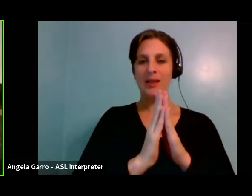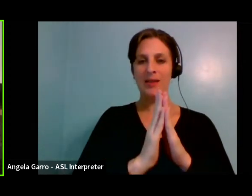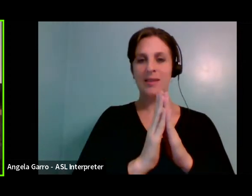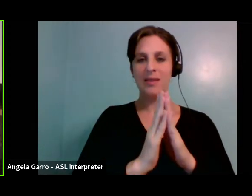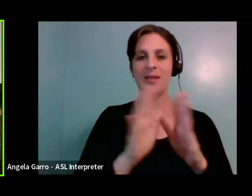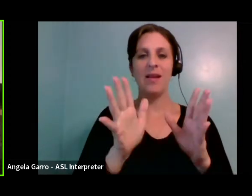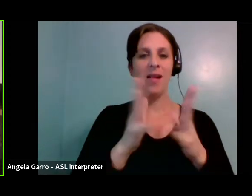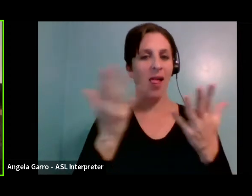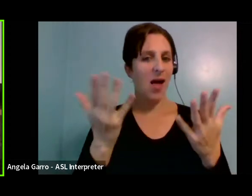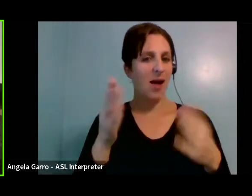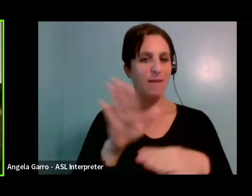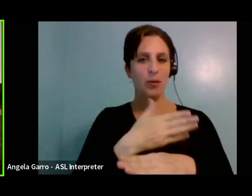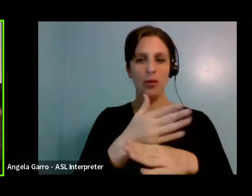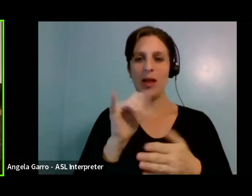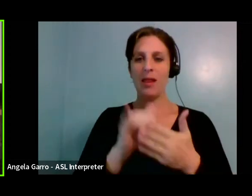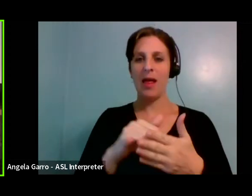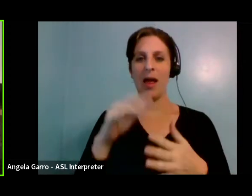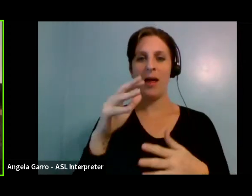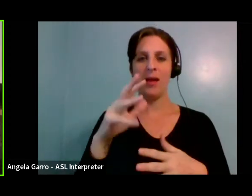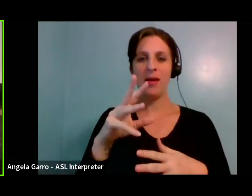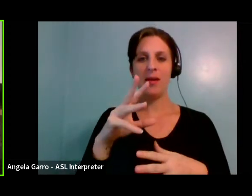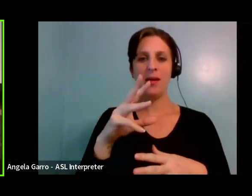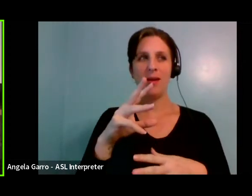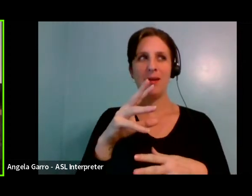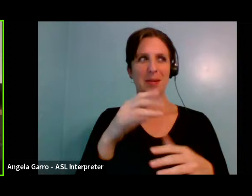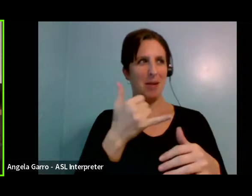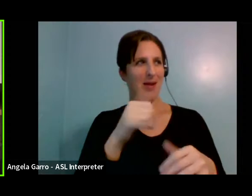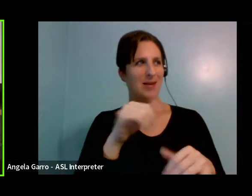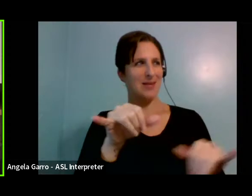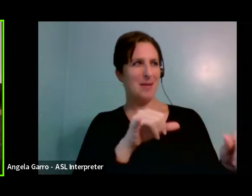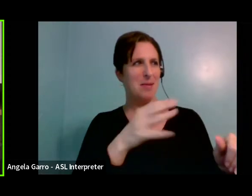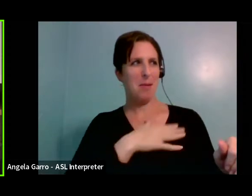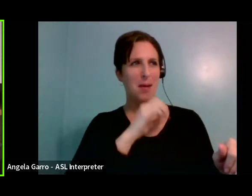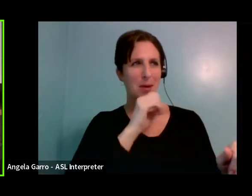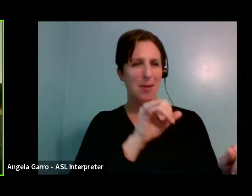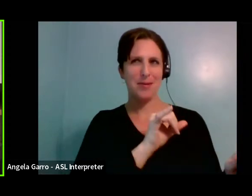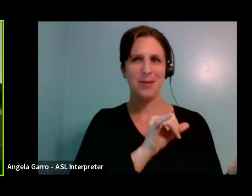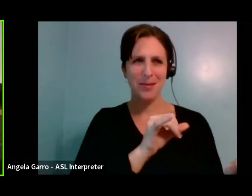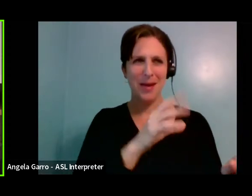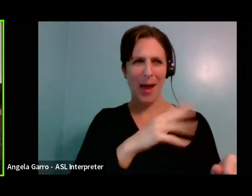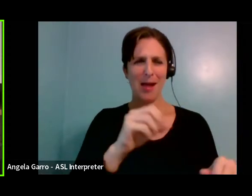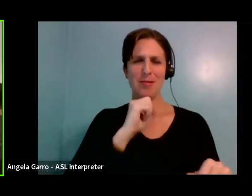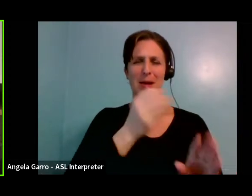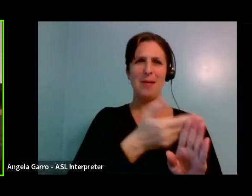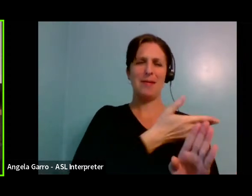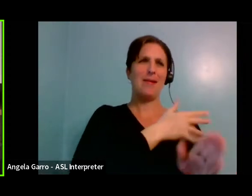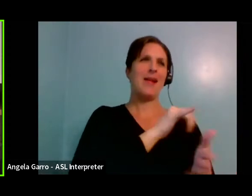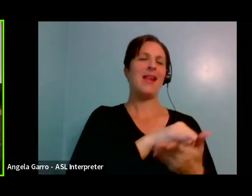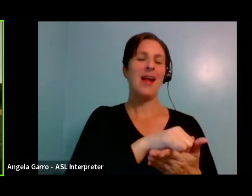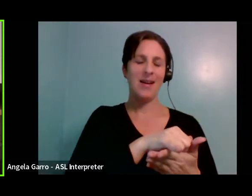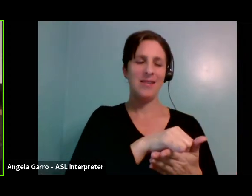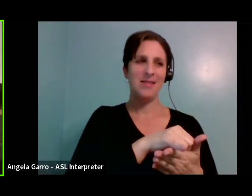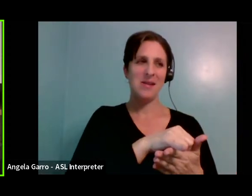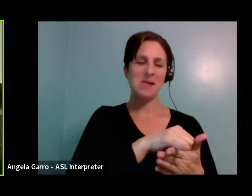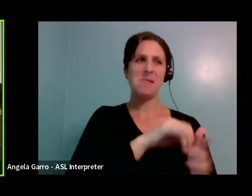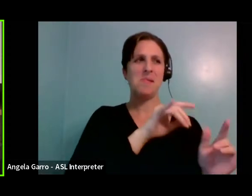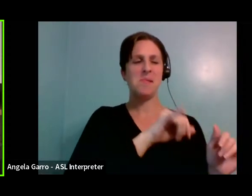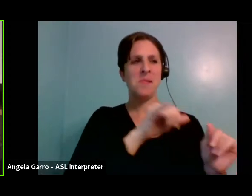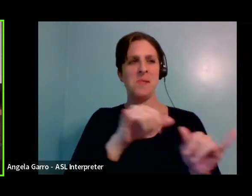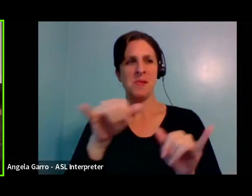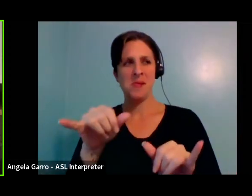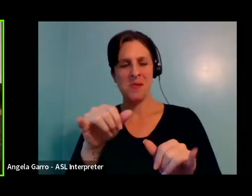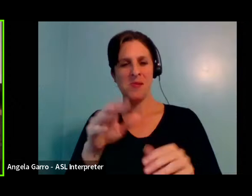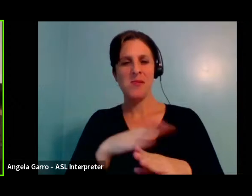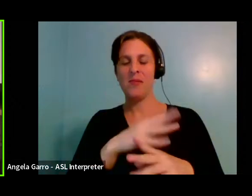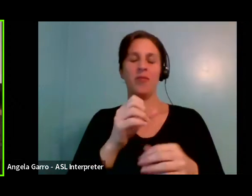lot of music that was playing at my own prom. And proms before that. And then, so that made it even more